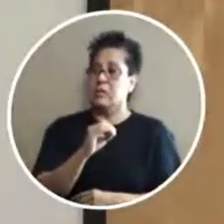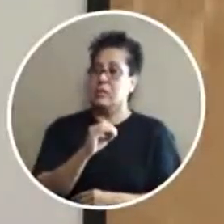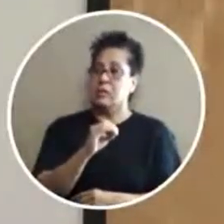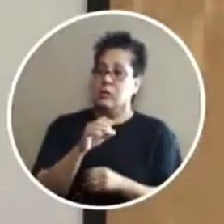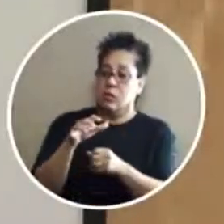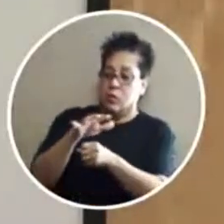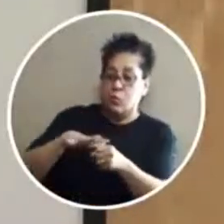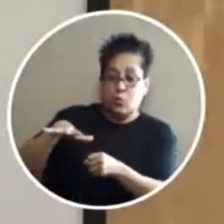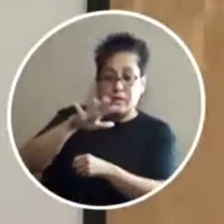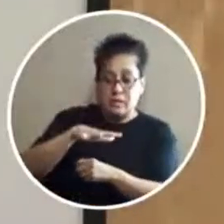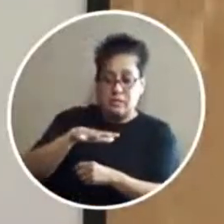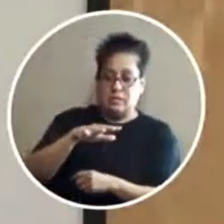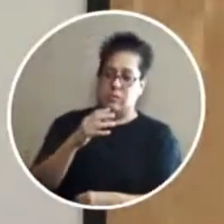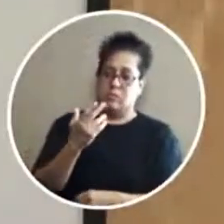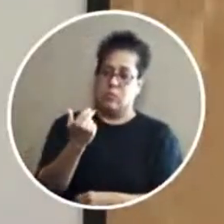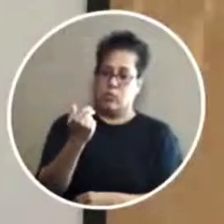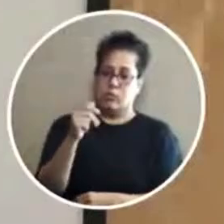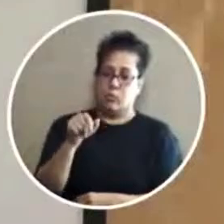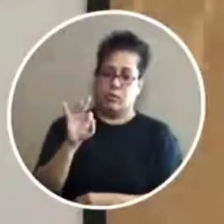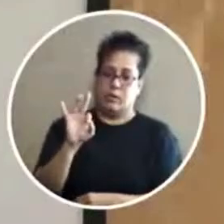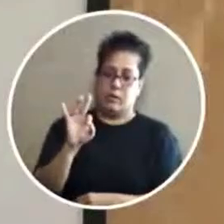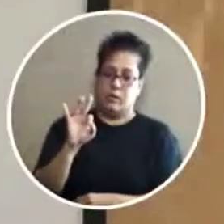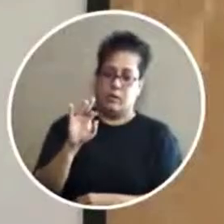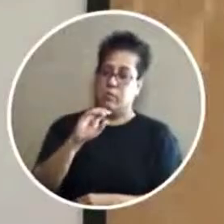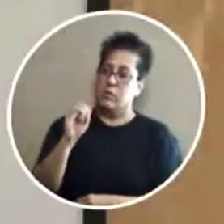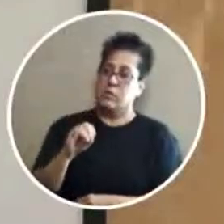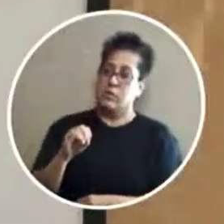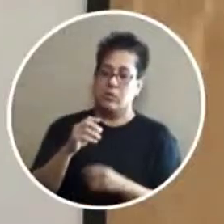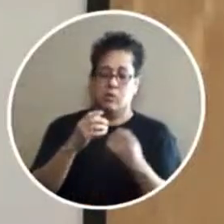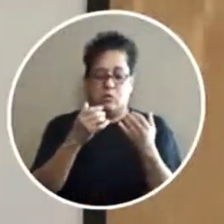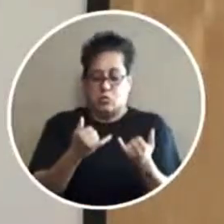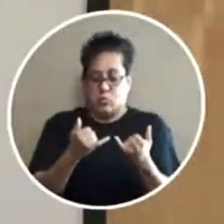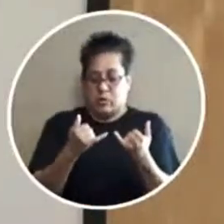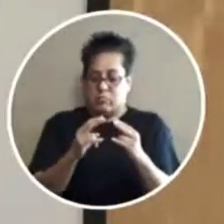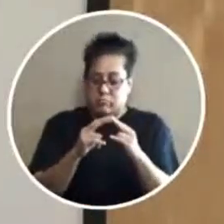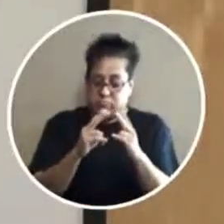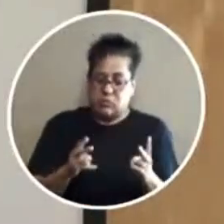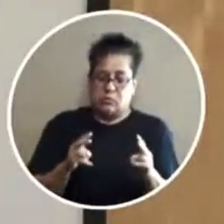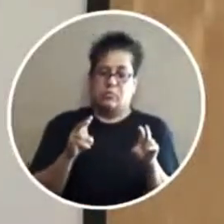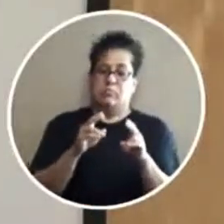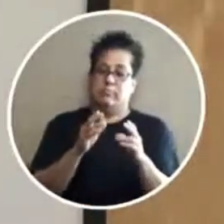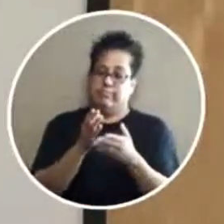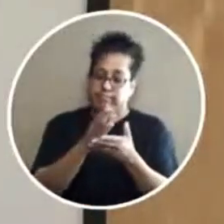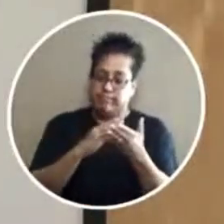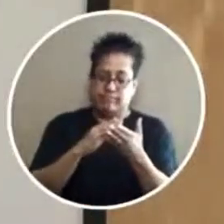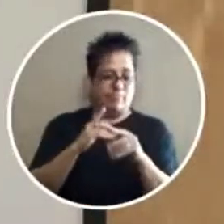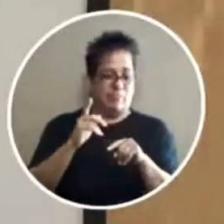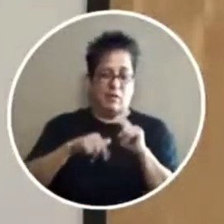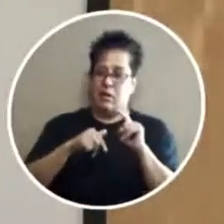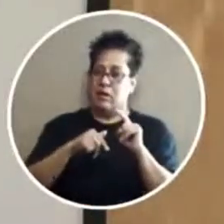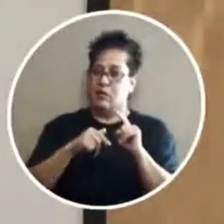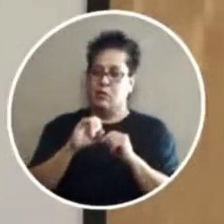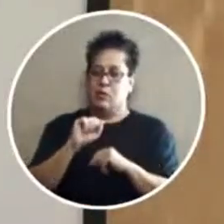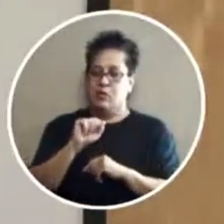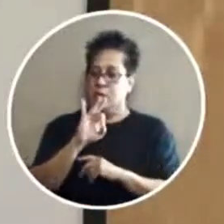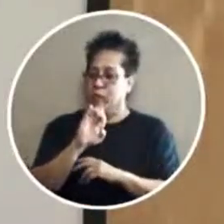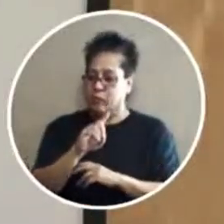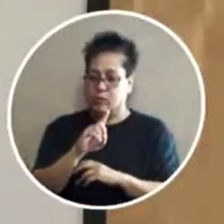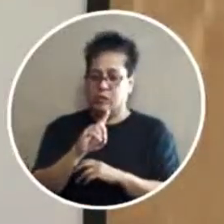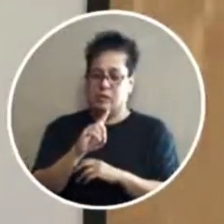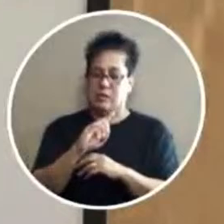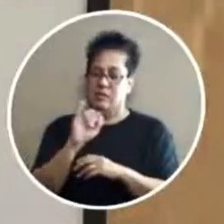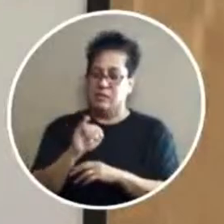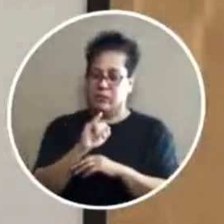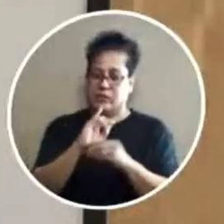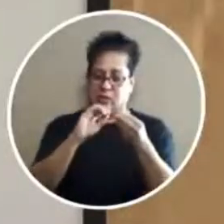reports at 13.9%. We are at a critical juncture in our community and cannot afford to allow the infection rate to